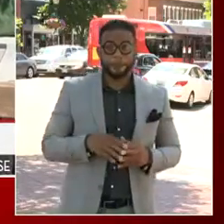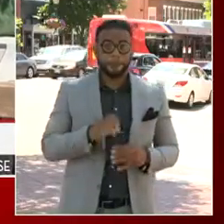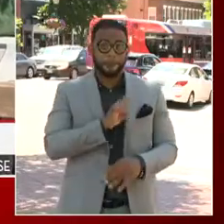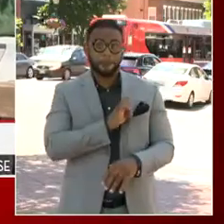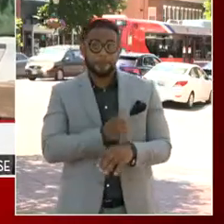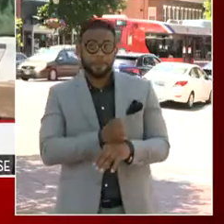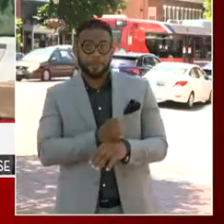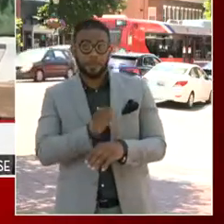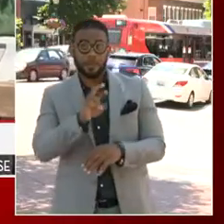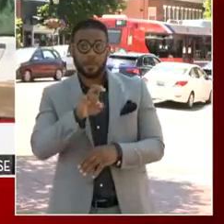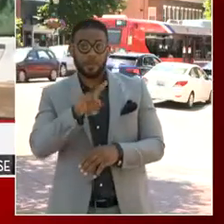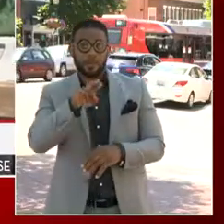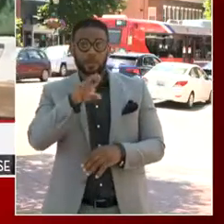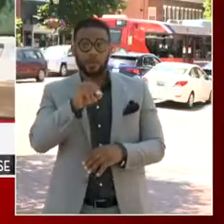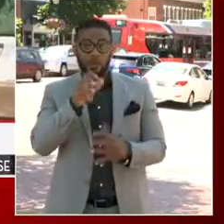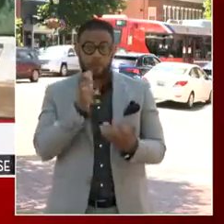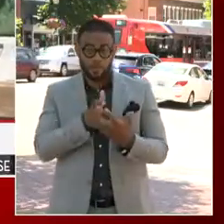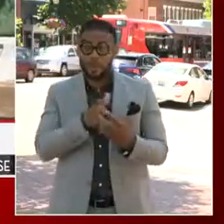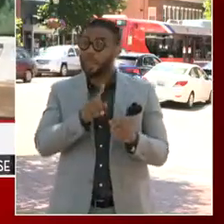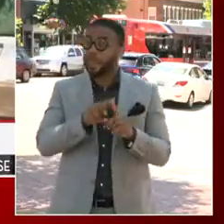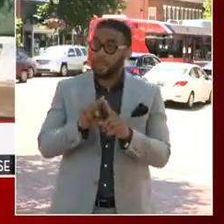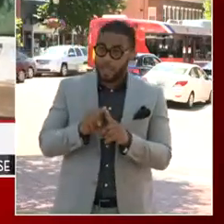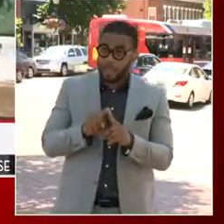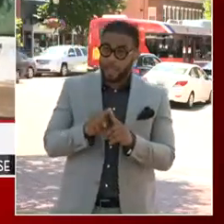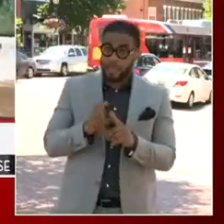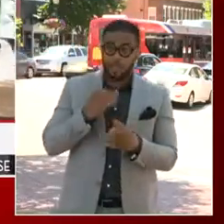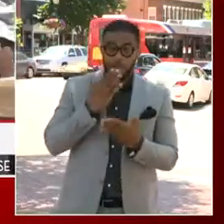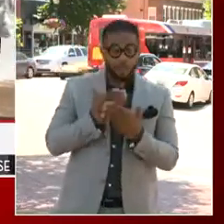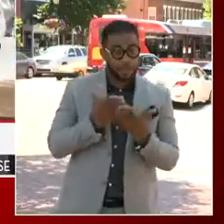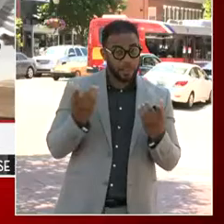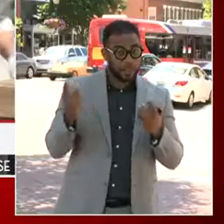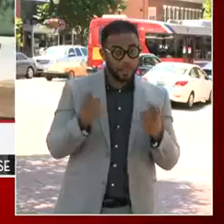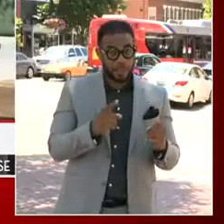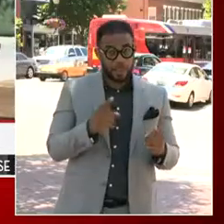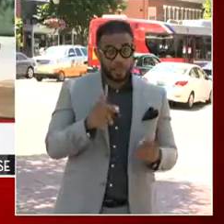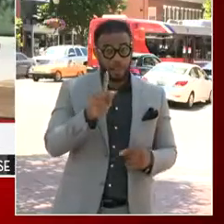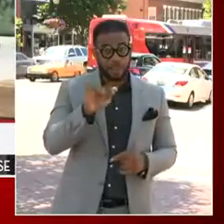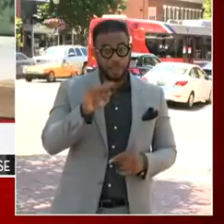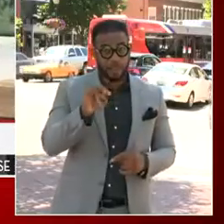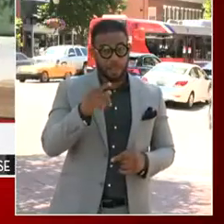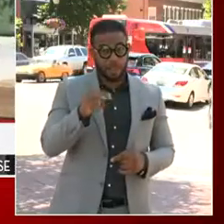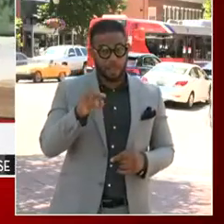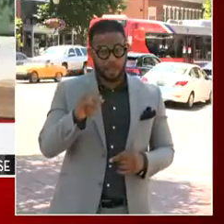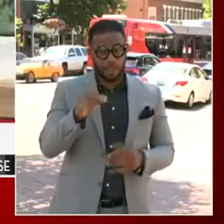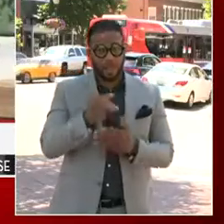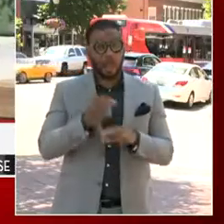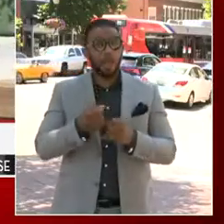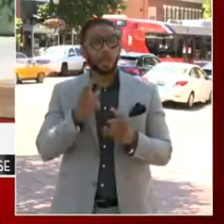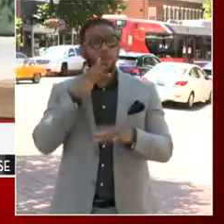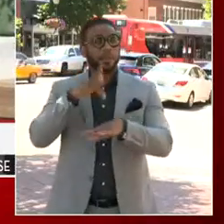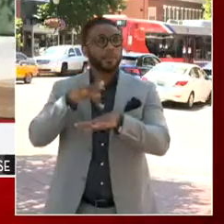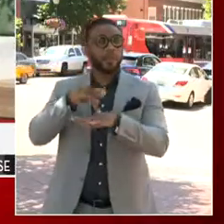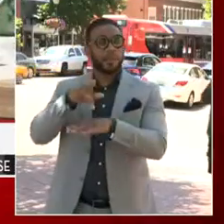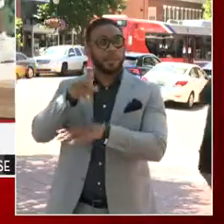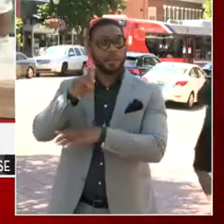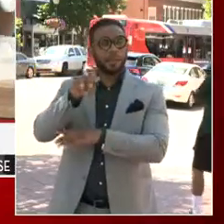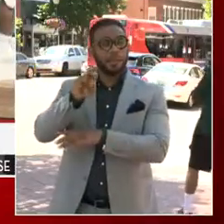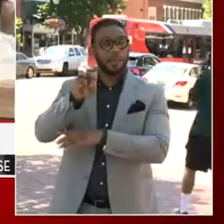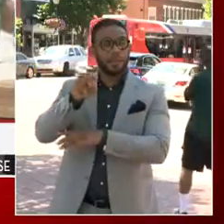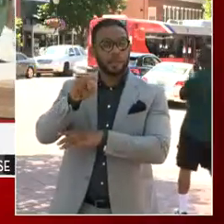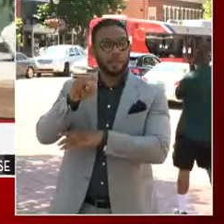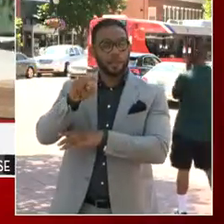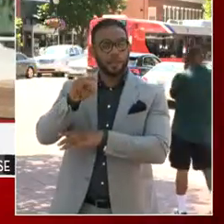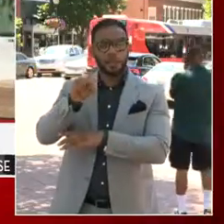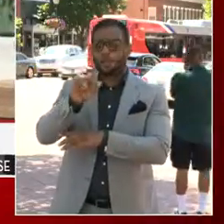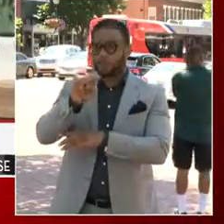Energy retrofits, and we've got some good things going on at Kingman Island. How many people have been to Kingman Island?